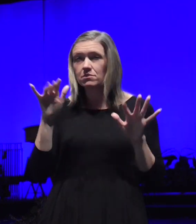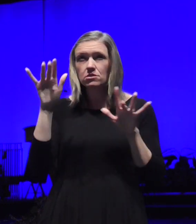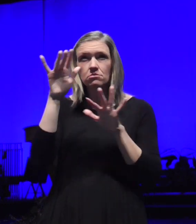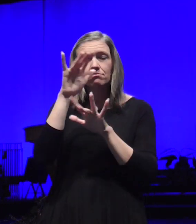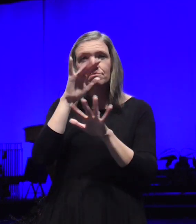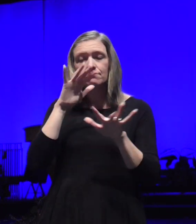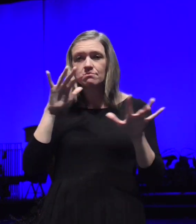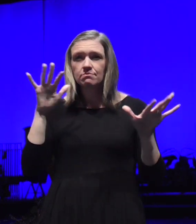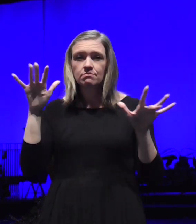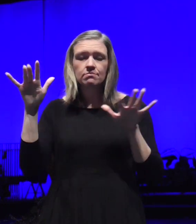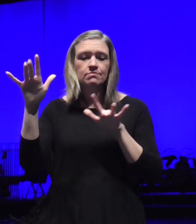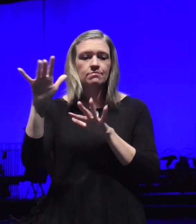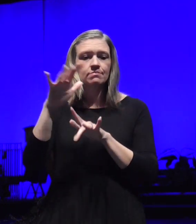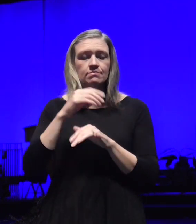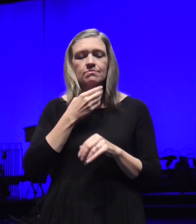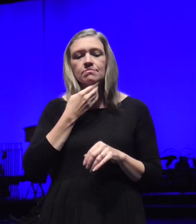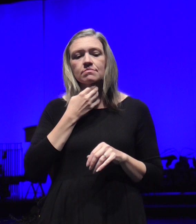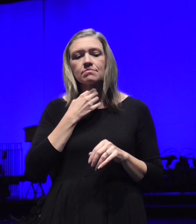by